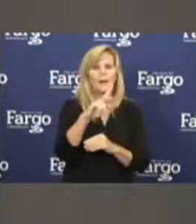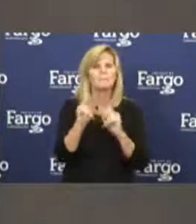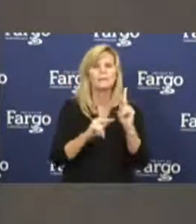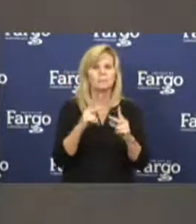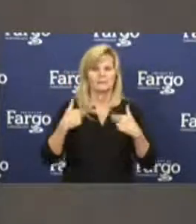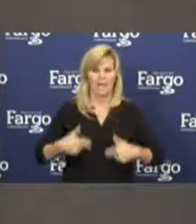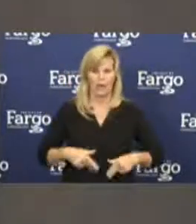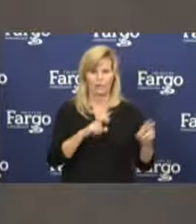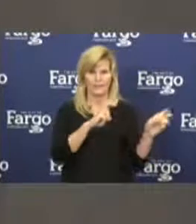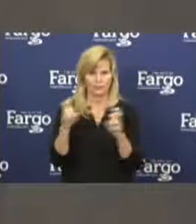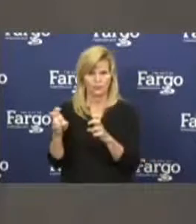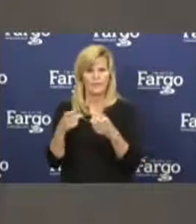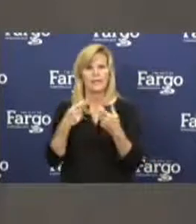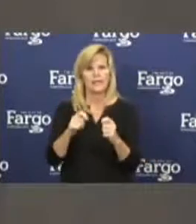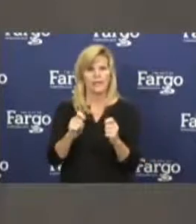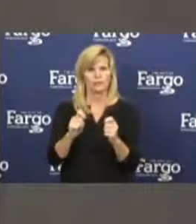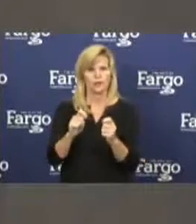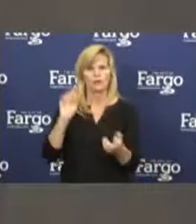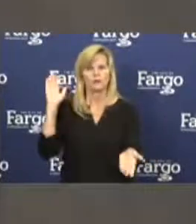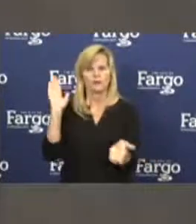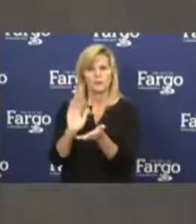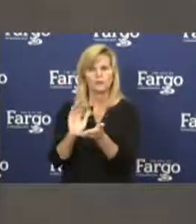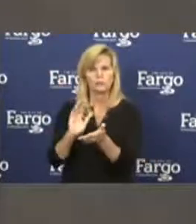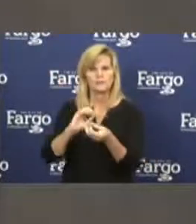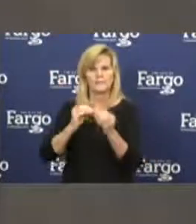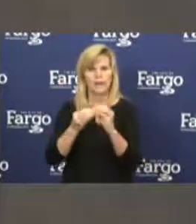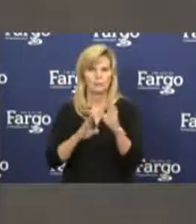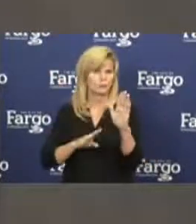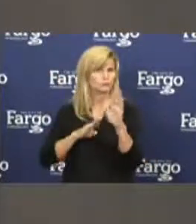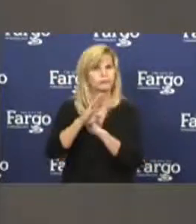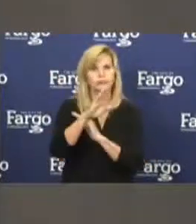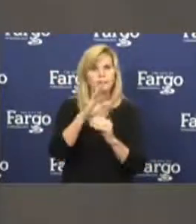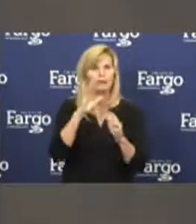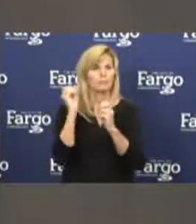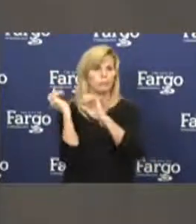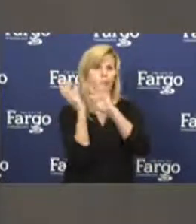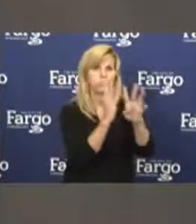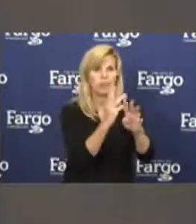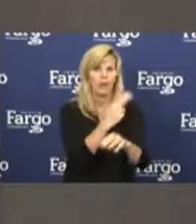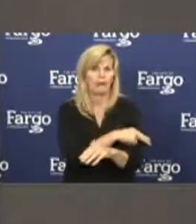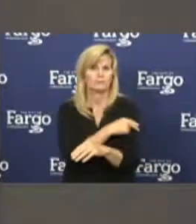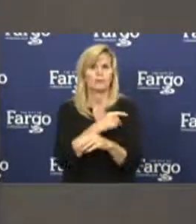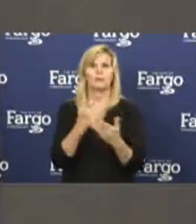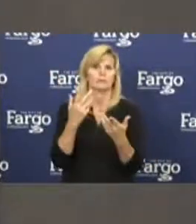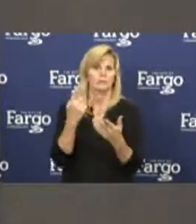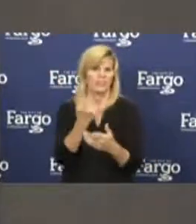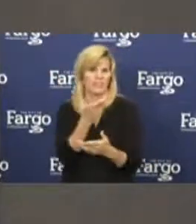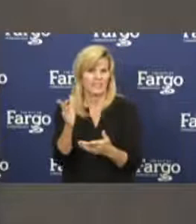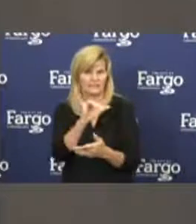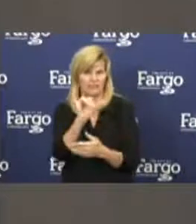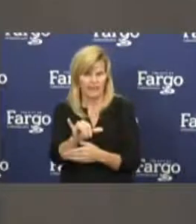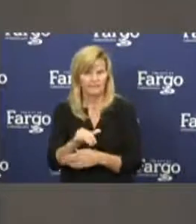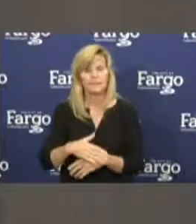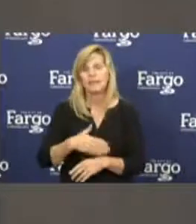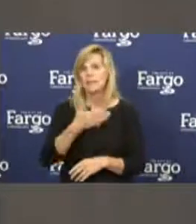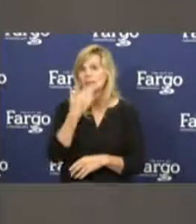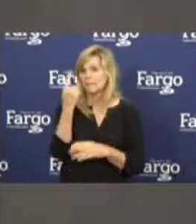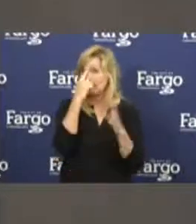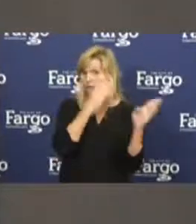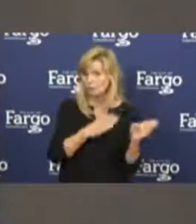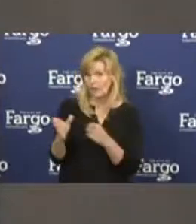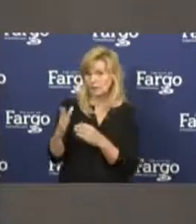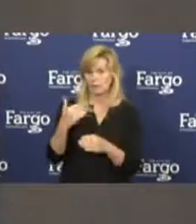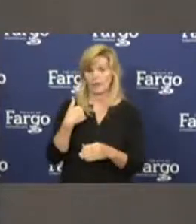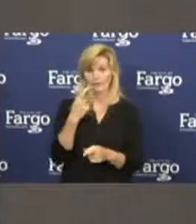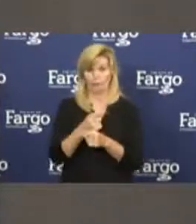to mitigate any potential surge in illness and hospitalizations that may overwhelm our healthcare system. The best strategies that we have